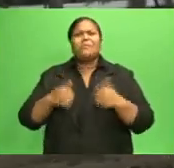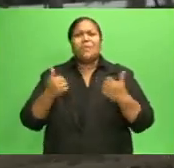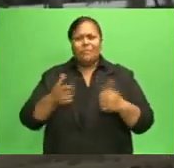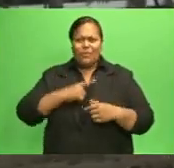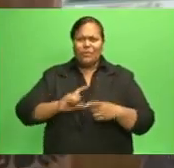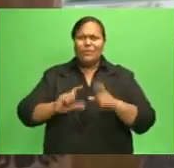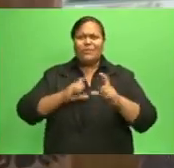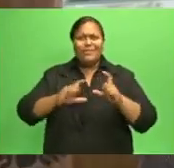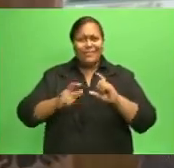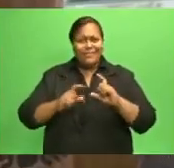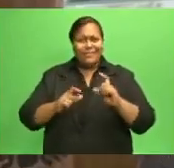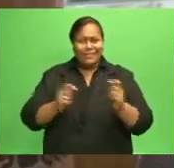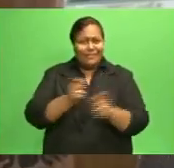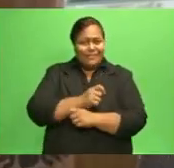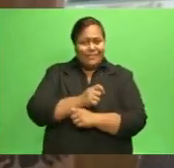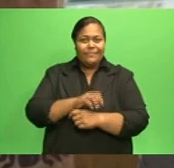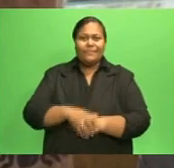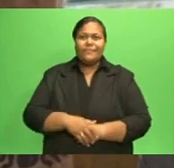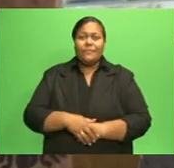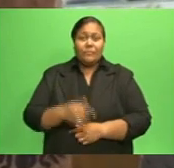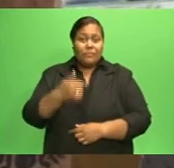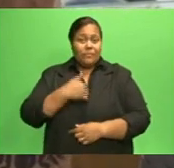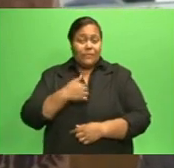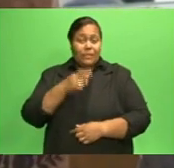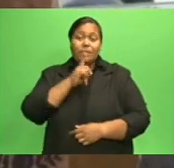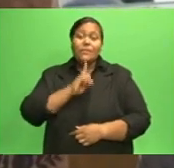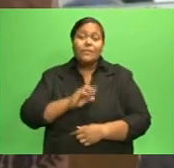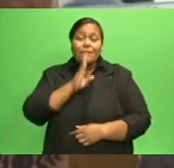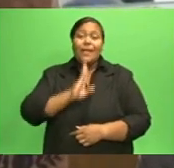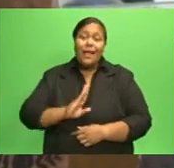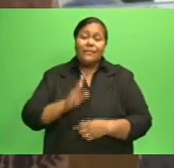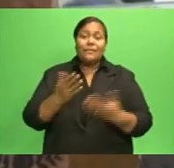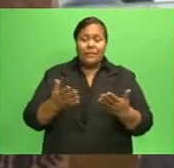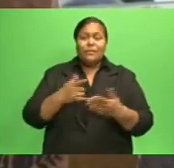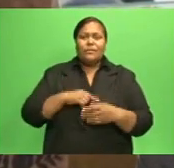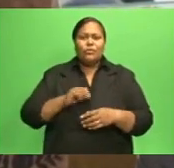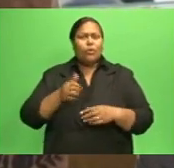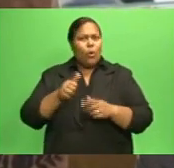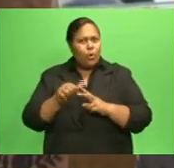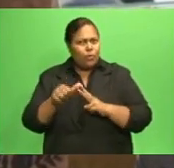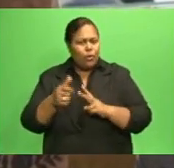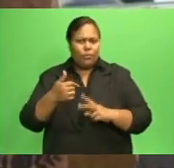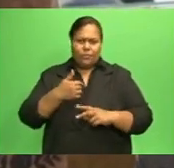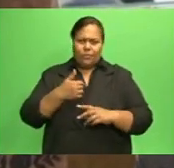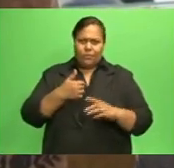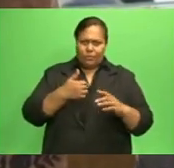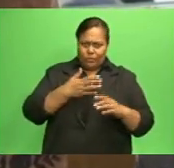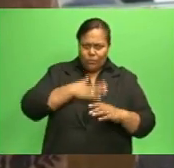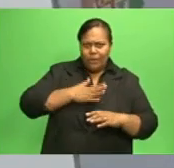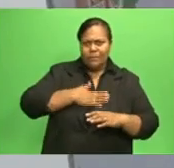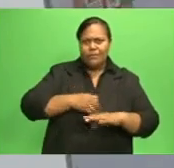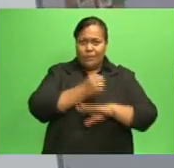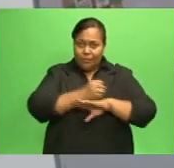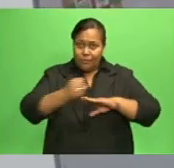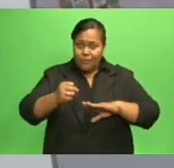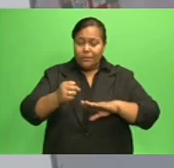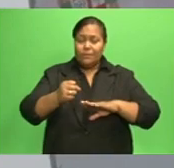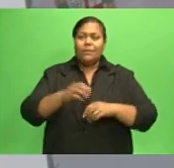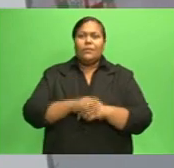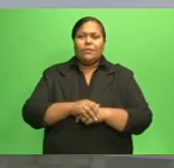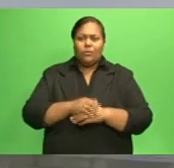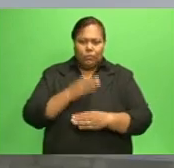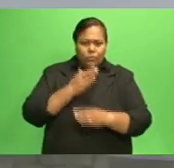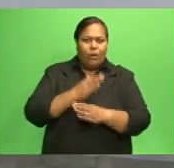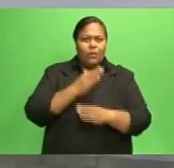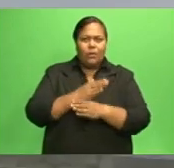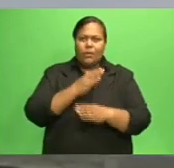change. While it breaks my heart, it also gives me renewed inspiration for my government to do everything possible to help Fijian